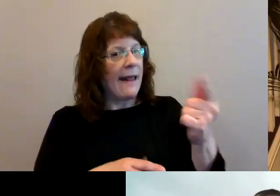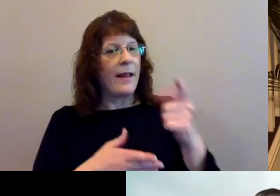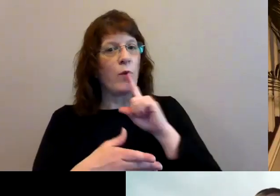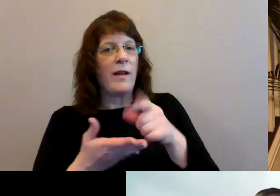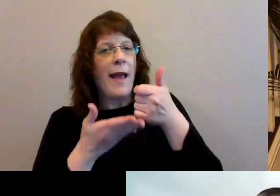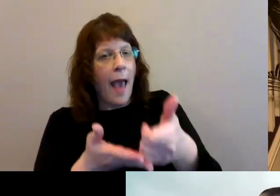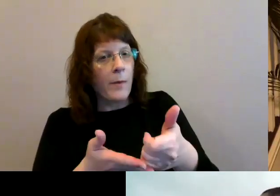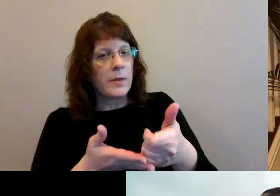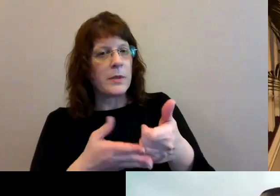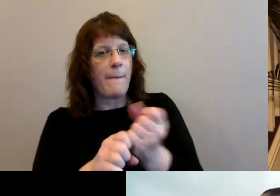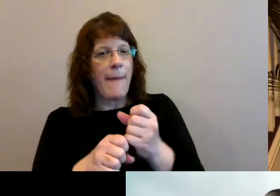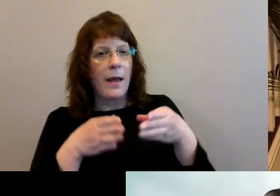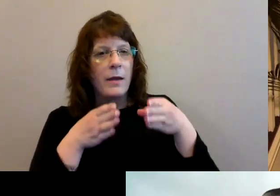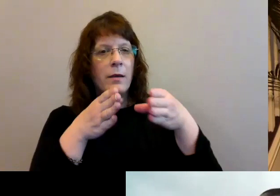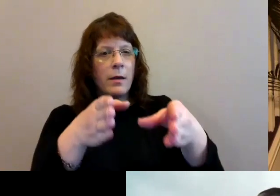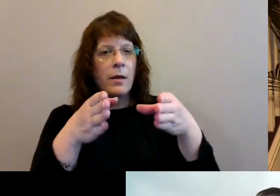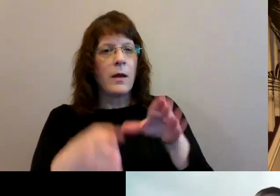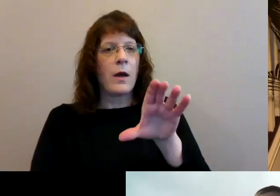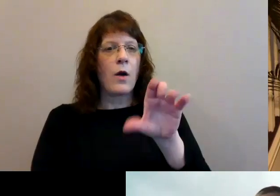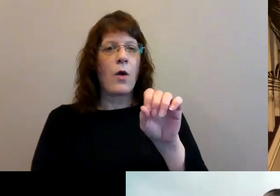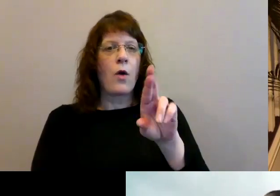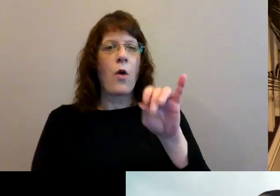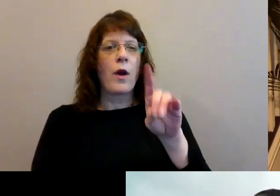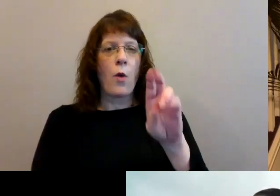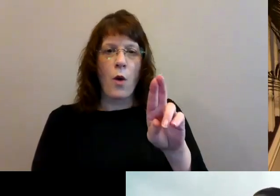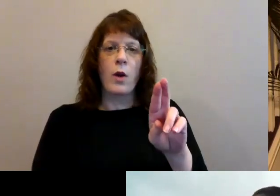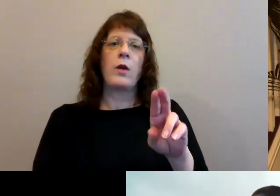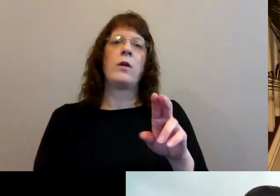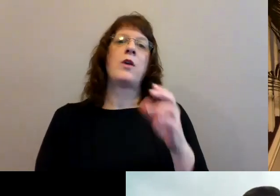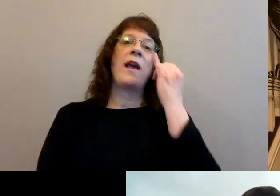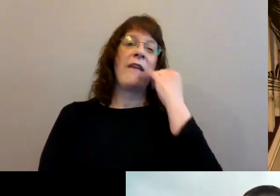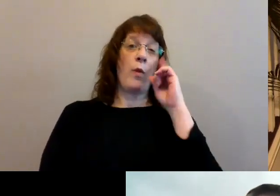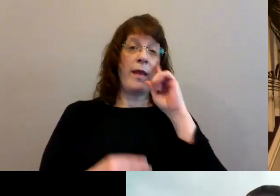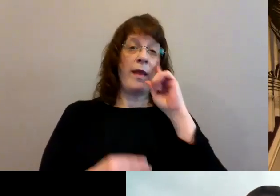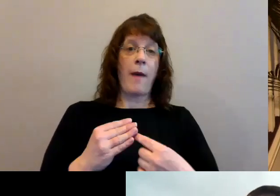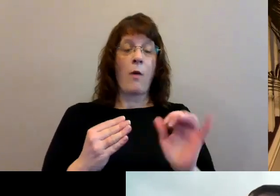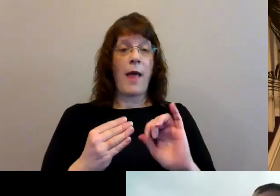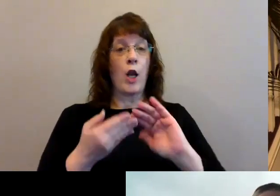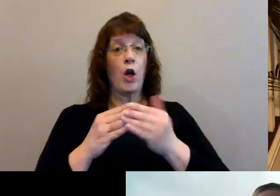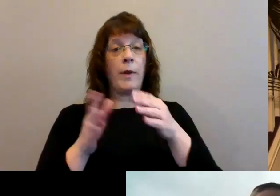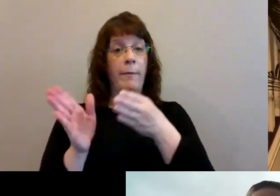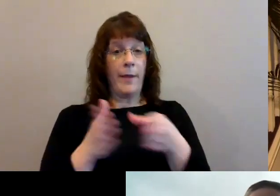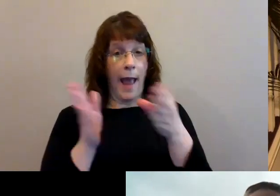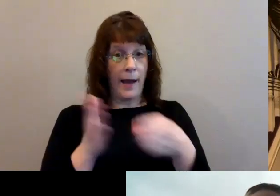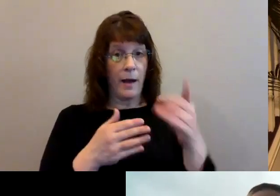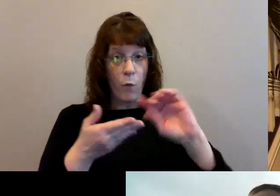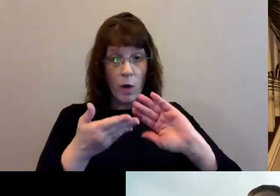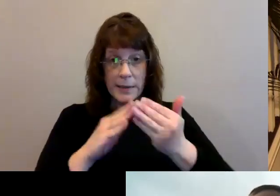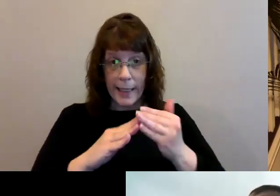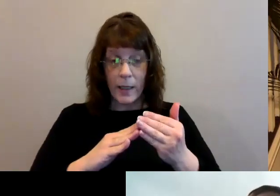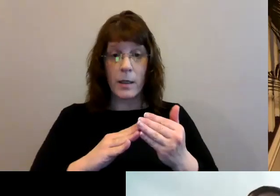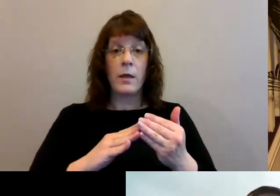creates these corridors, and so that's what we call them. Like so even if you think about like the urban planning in a city, instead